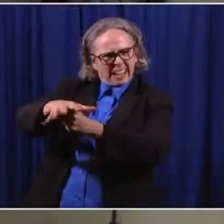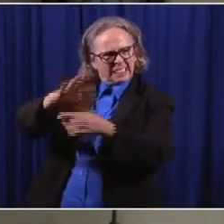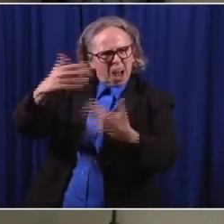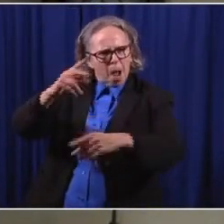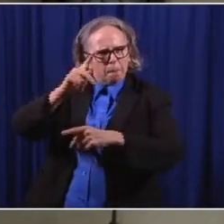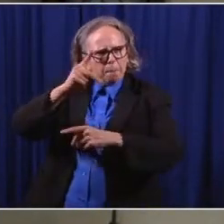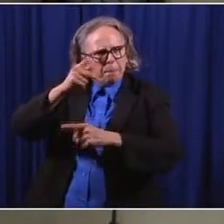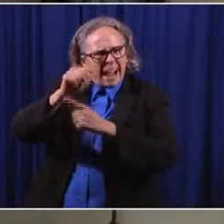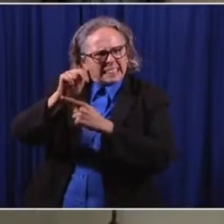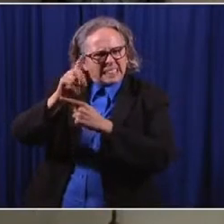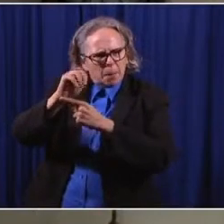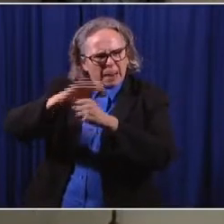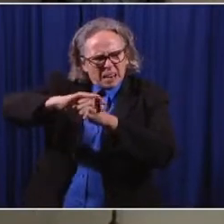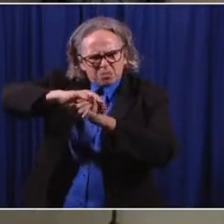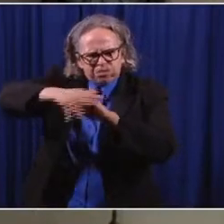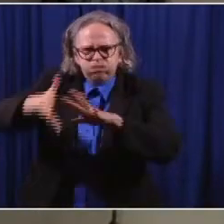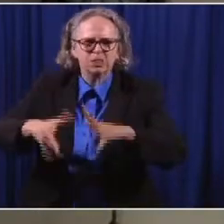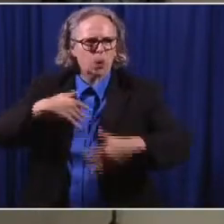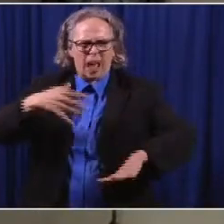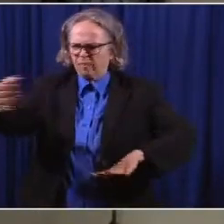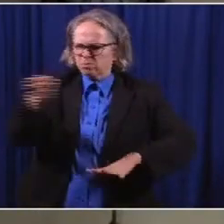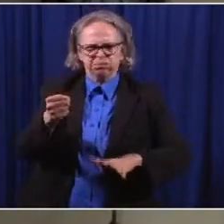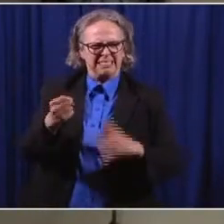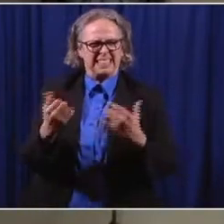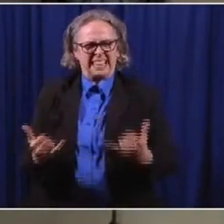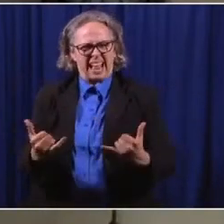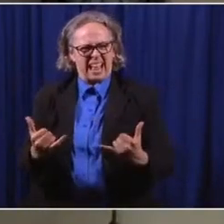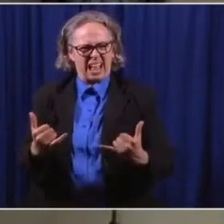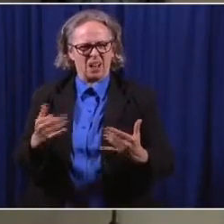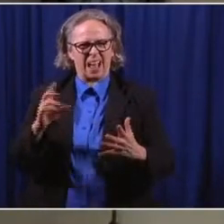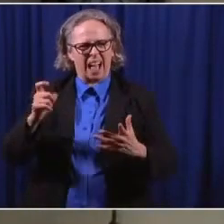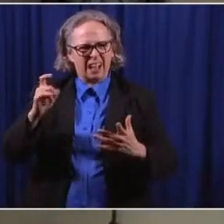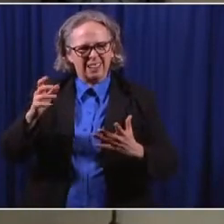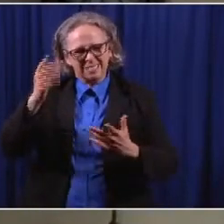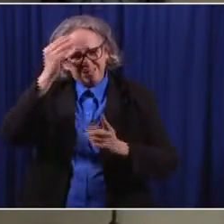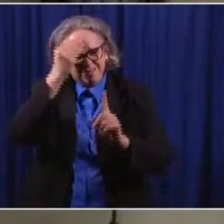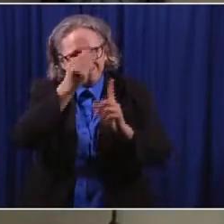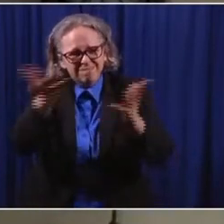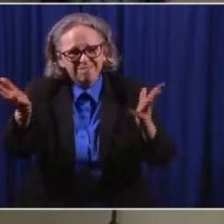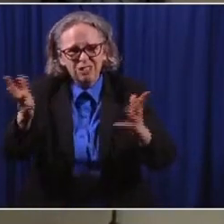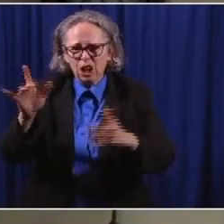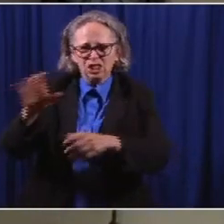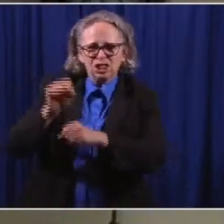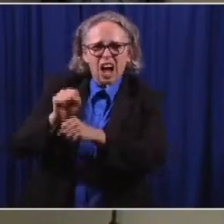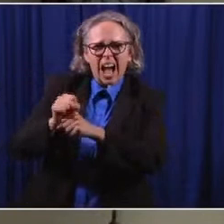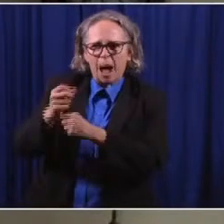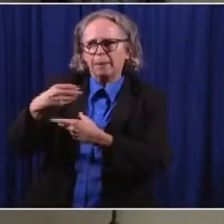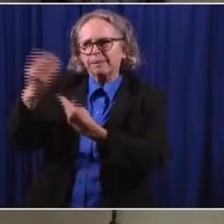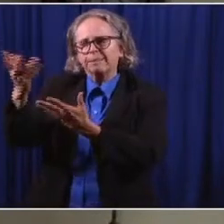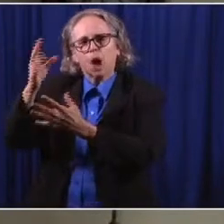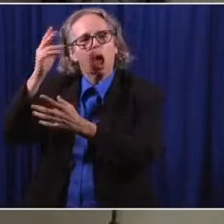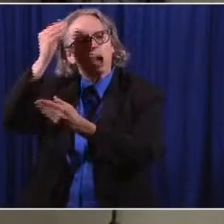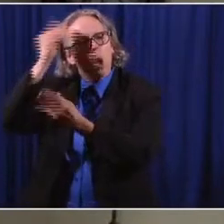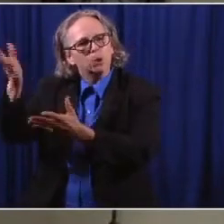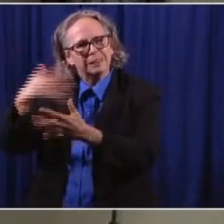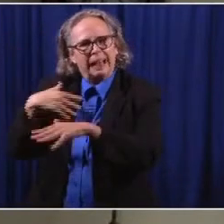but she's got to, you know, give notice, and she's got to, you know, wrap up what she's doing, and that's only fair to South